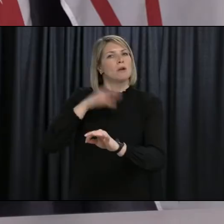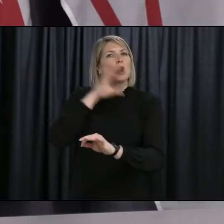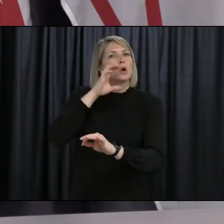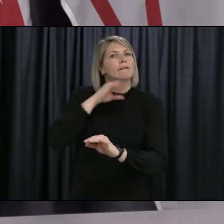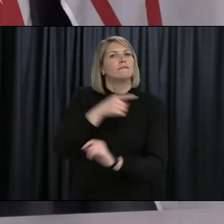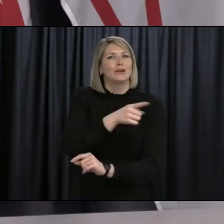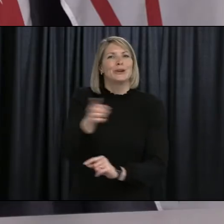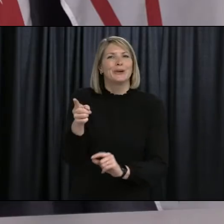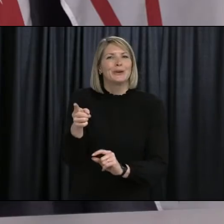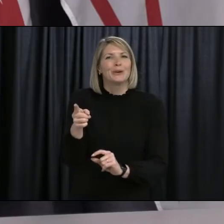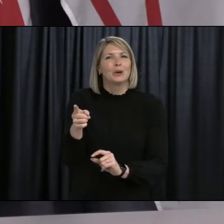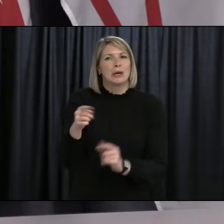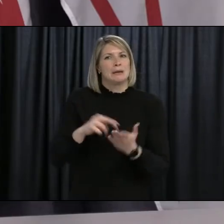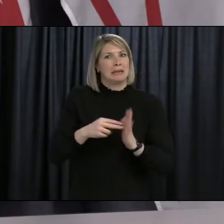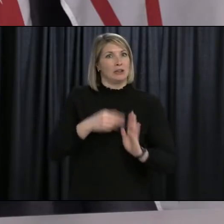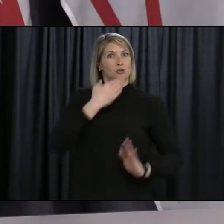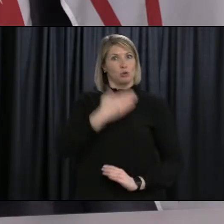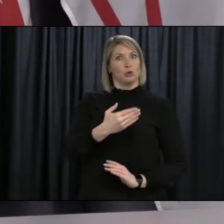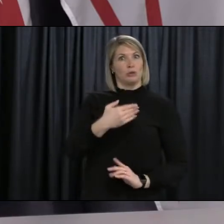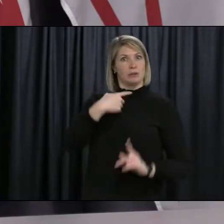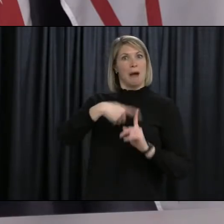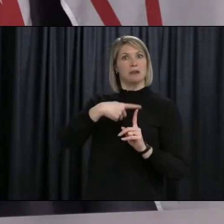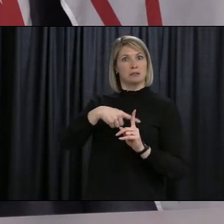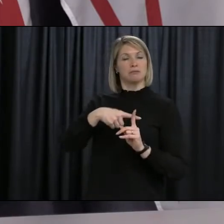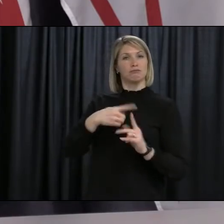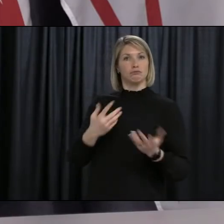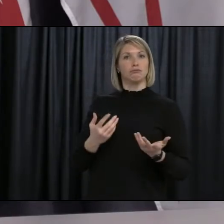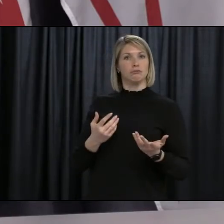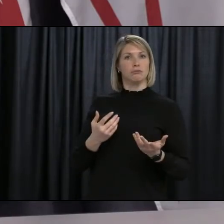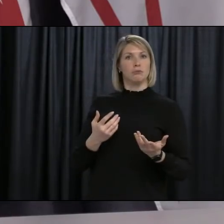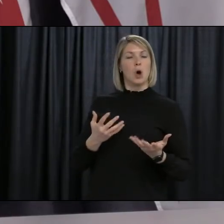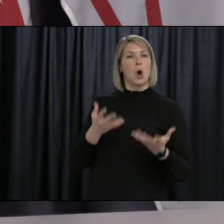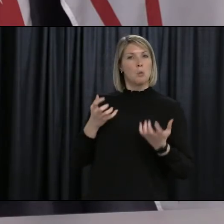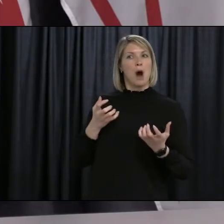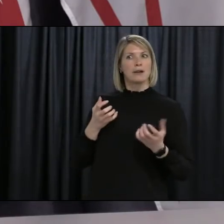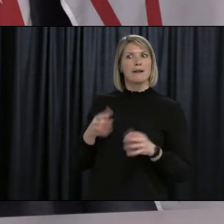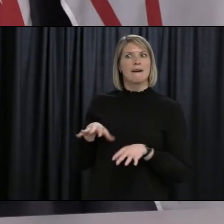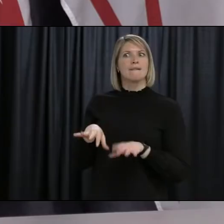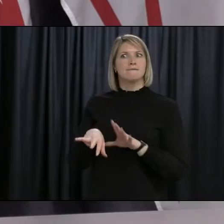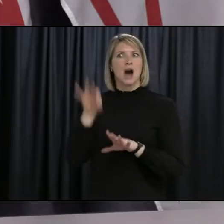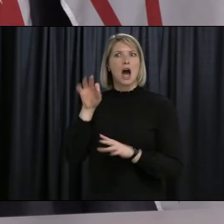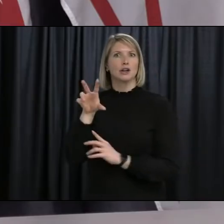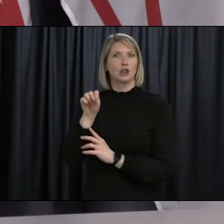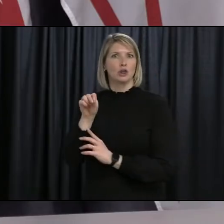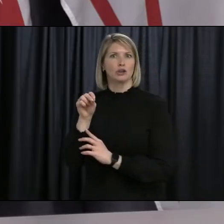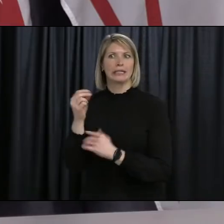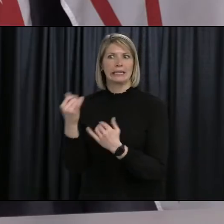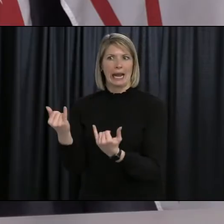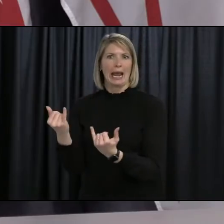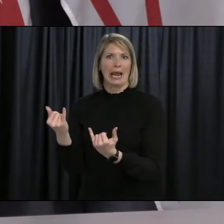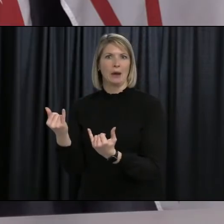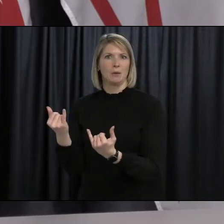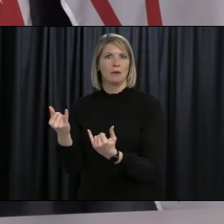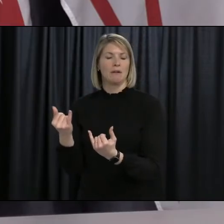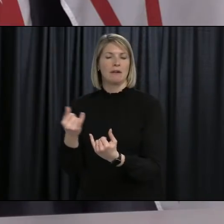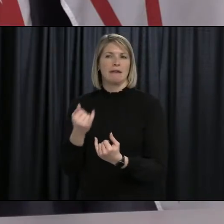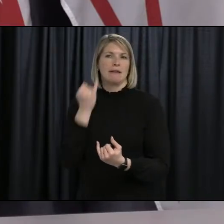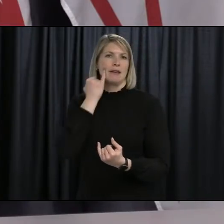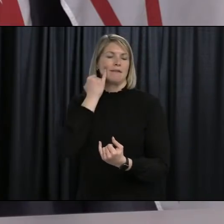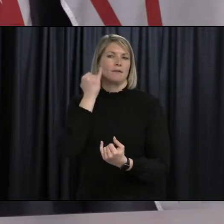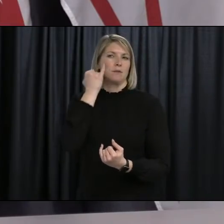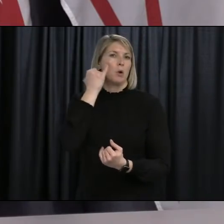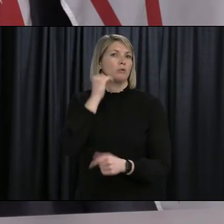to find them. So that's a good thing. It's better to find 30 cases than to not find them.